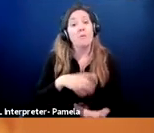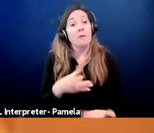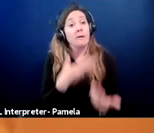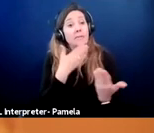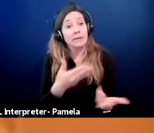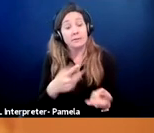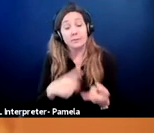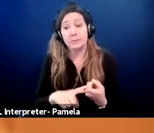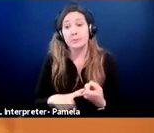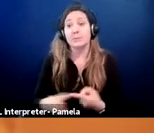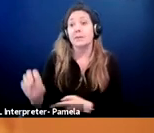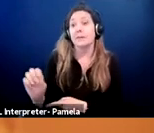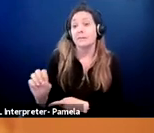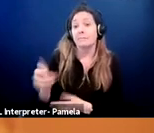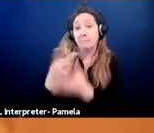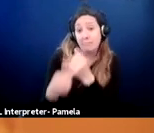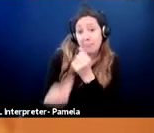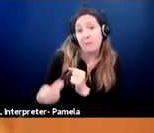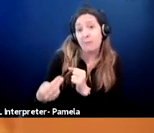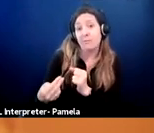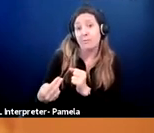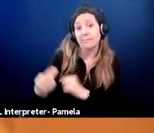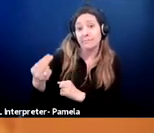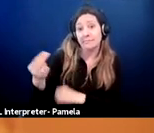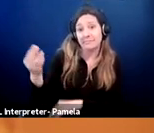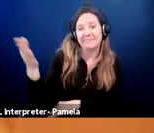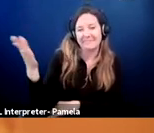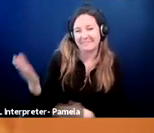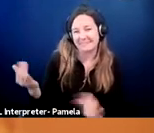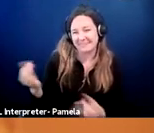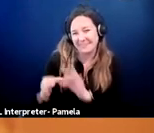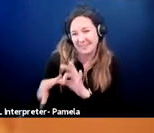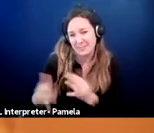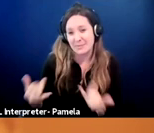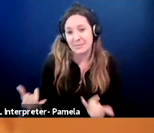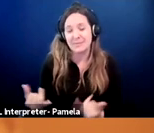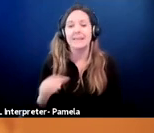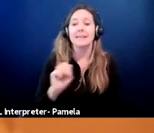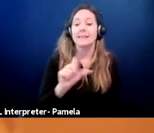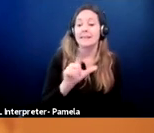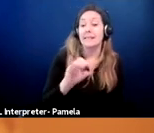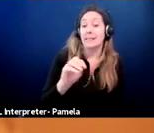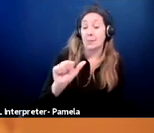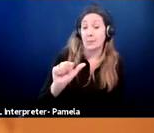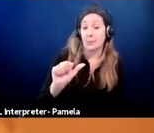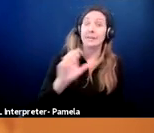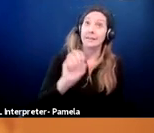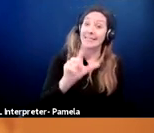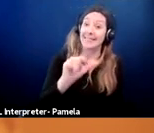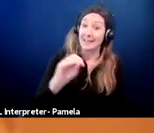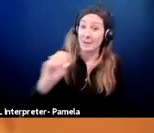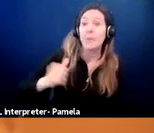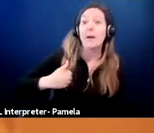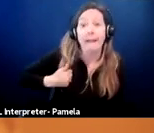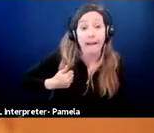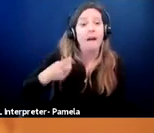you very much to both of our presenters today. SLEO Canada is wonderful in the